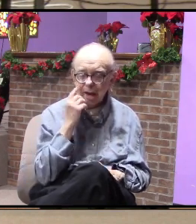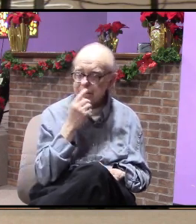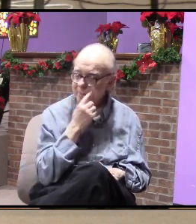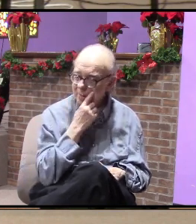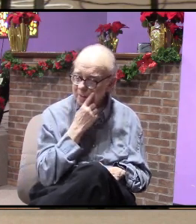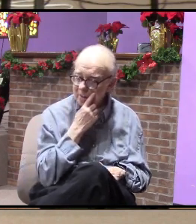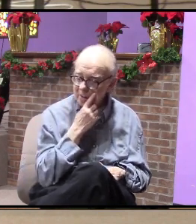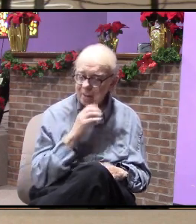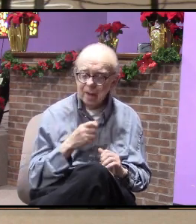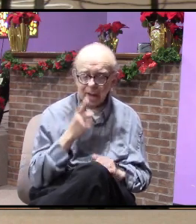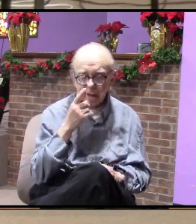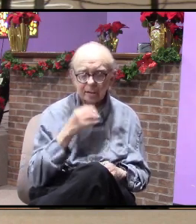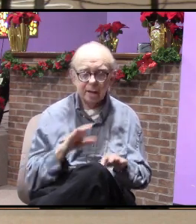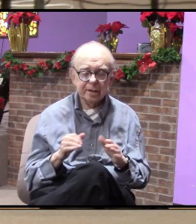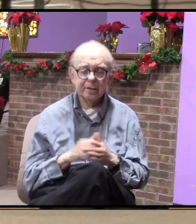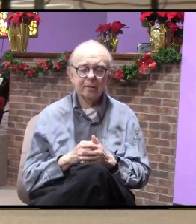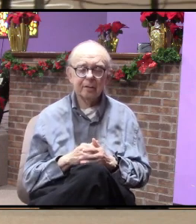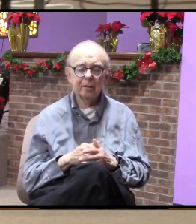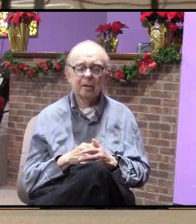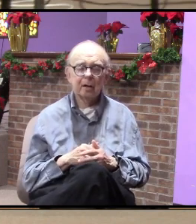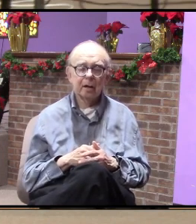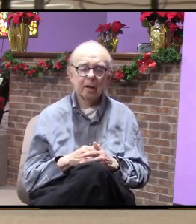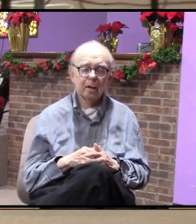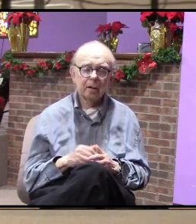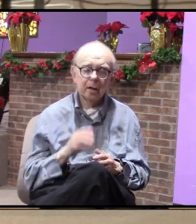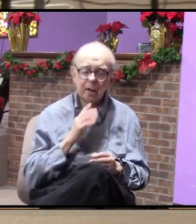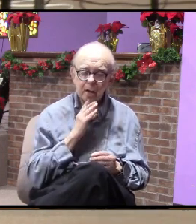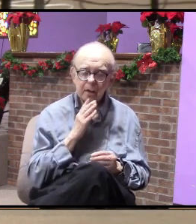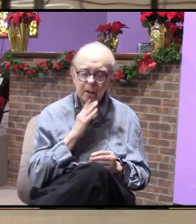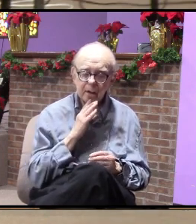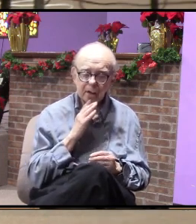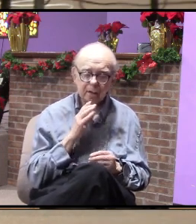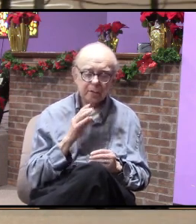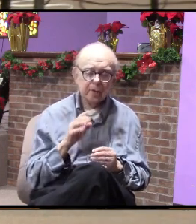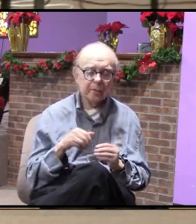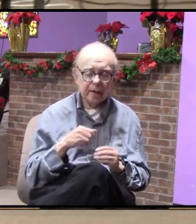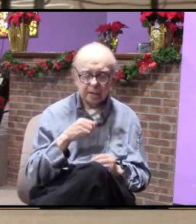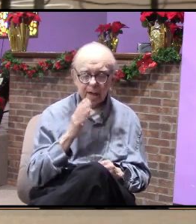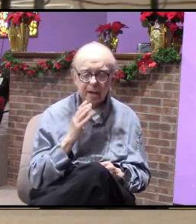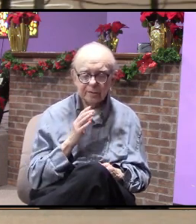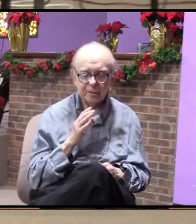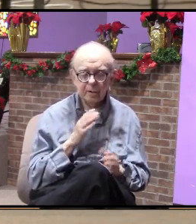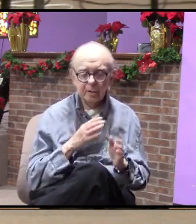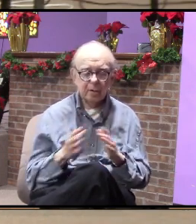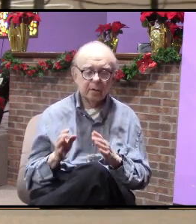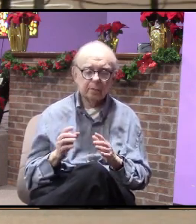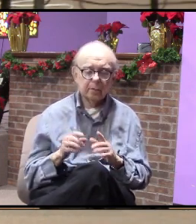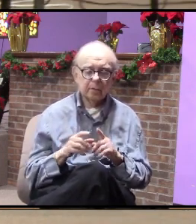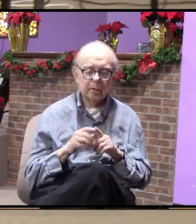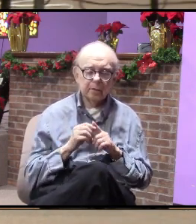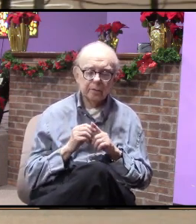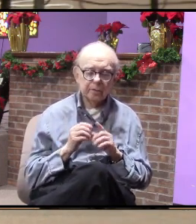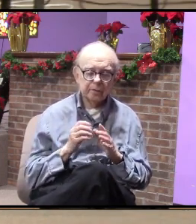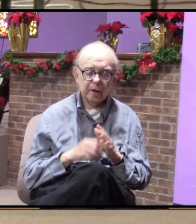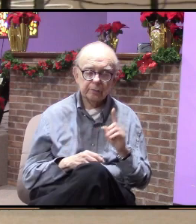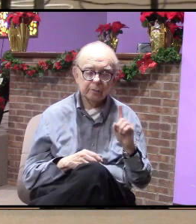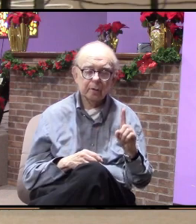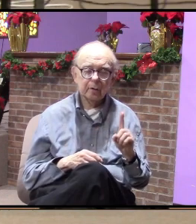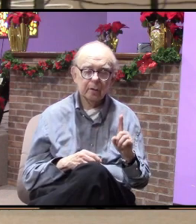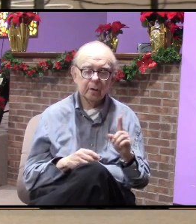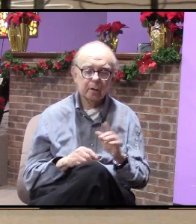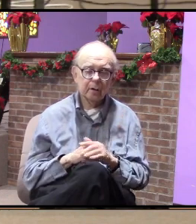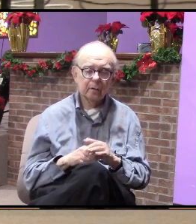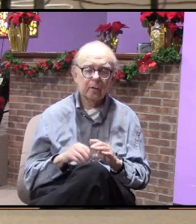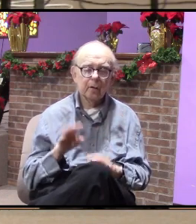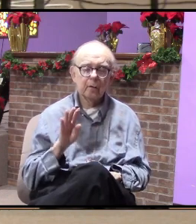and how he did this thing. So let's talk about God's design. In Genesis chapter 1, in